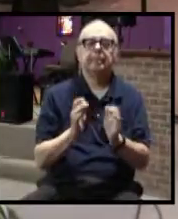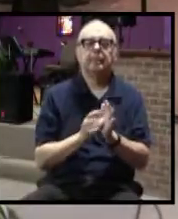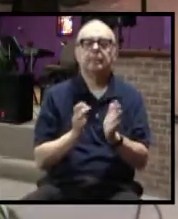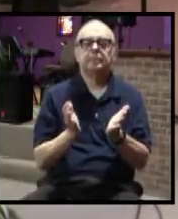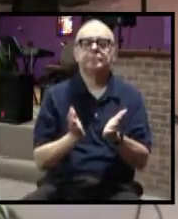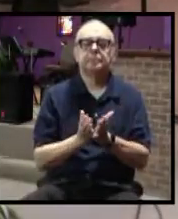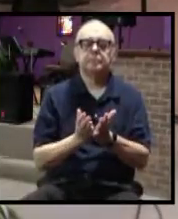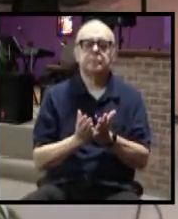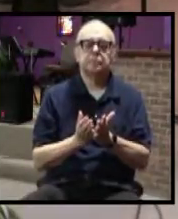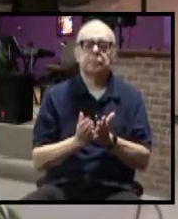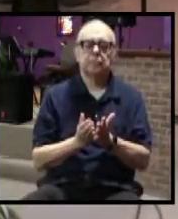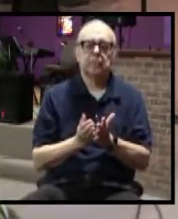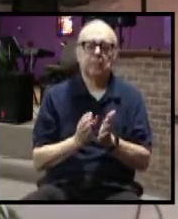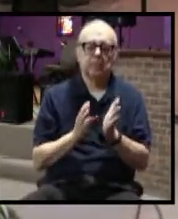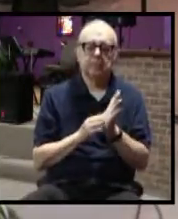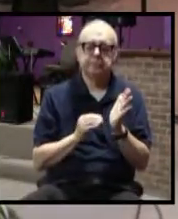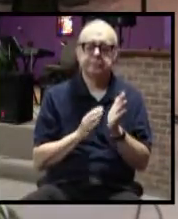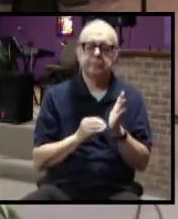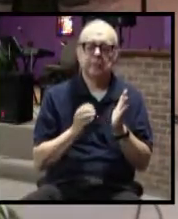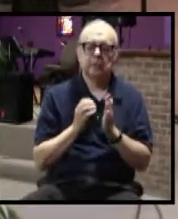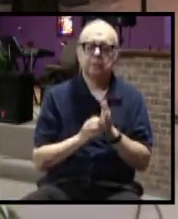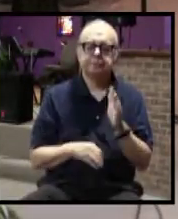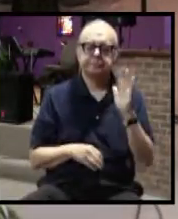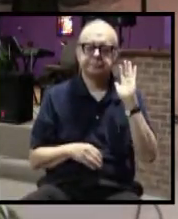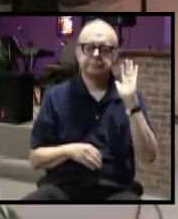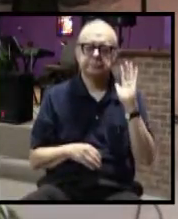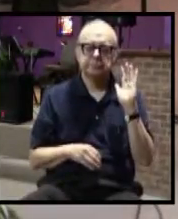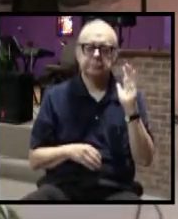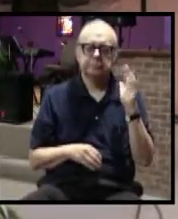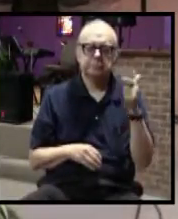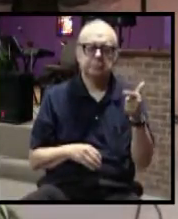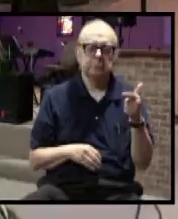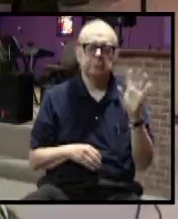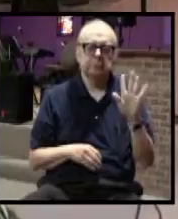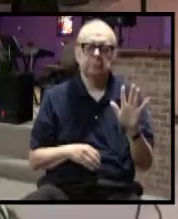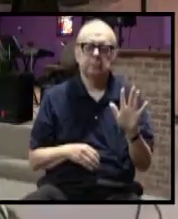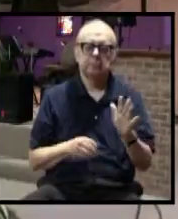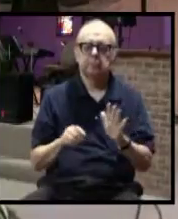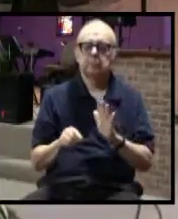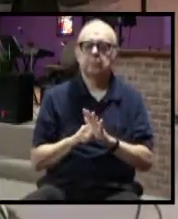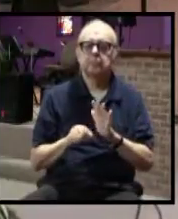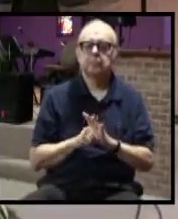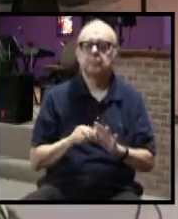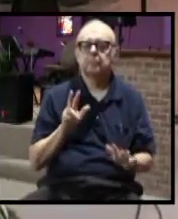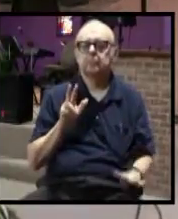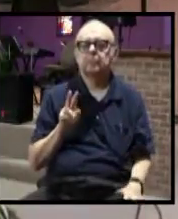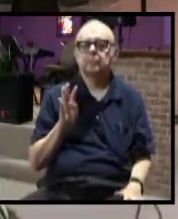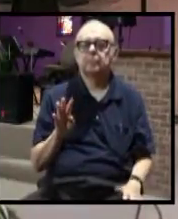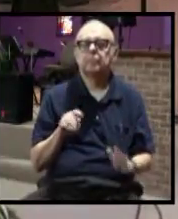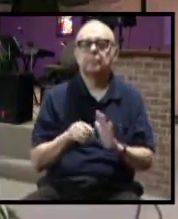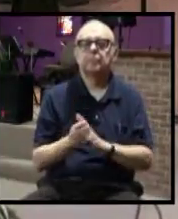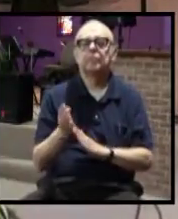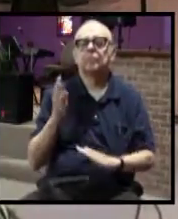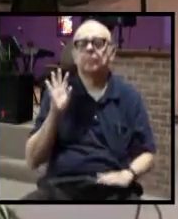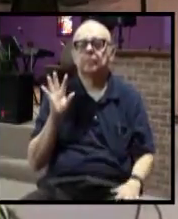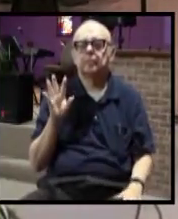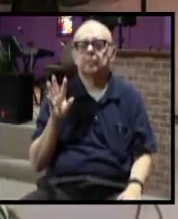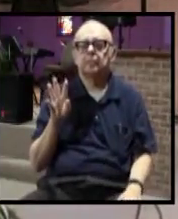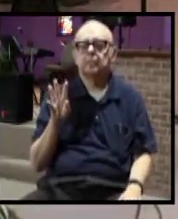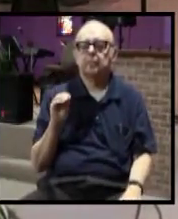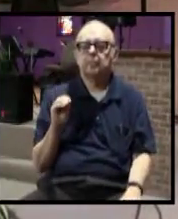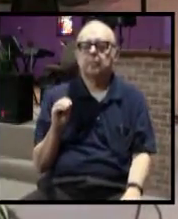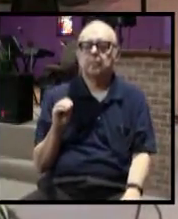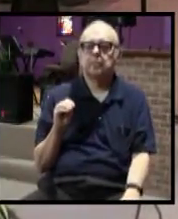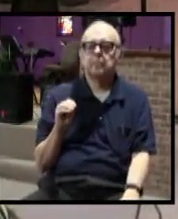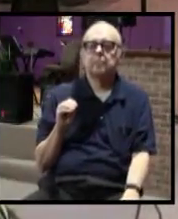So if got your Bibles this morning, let's turn to Matthew chapter 25 verses 34 through 40.